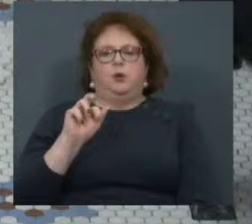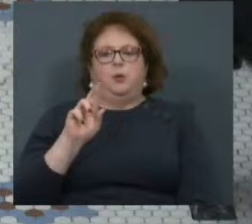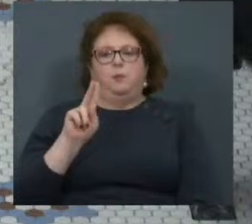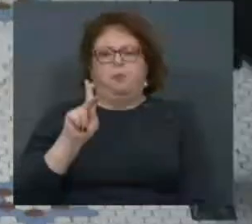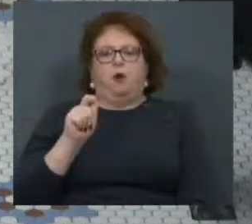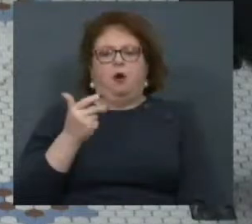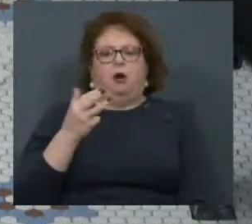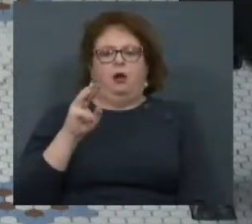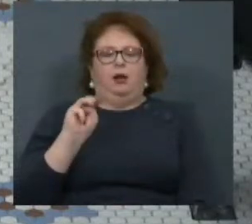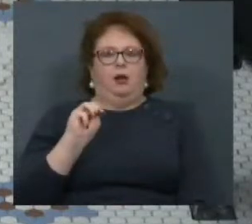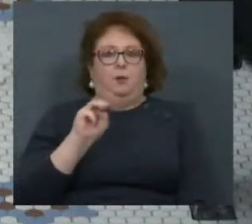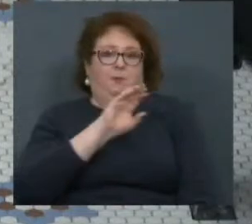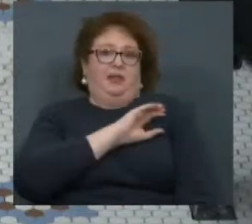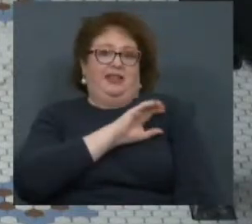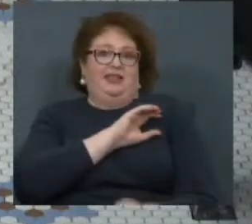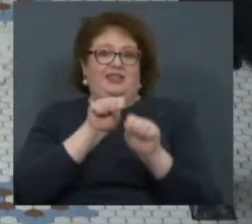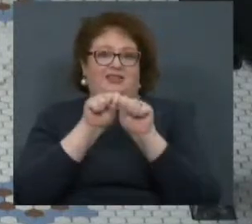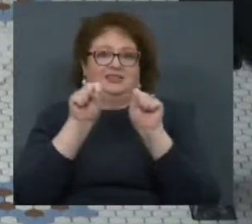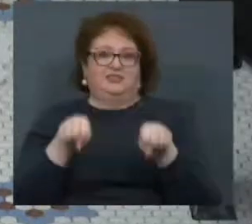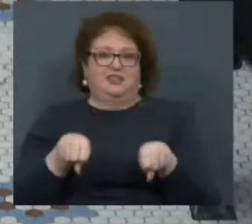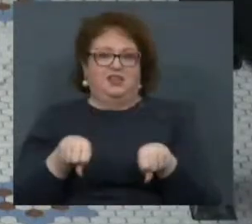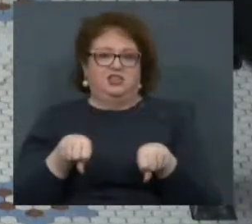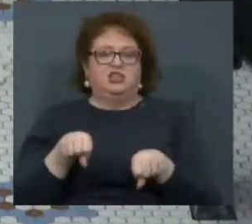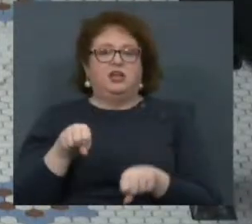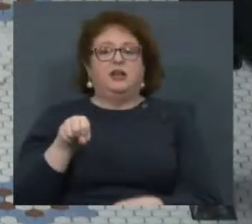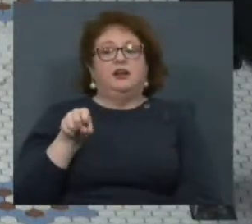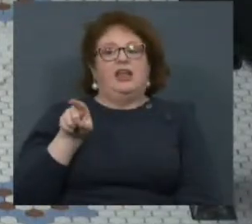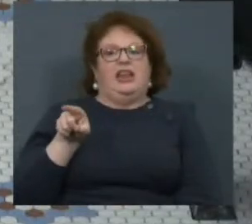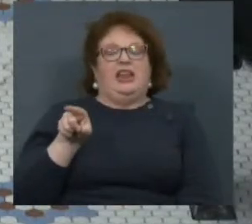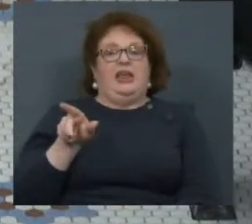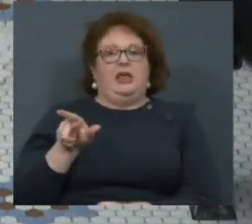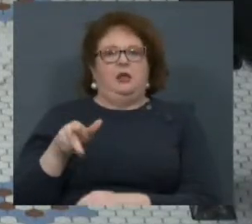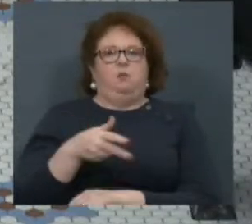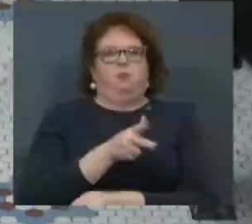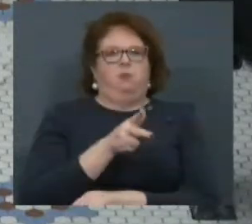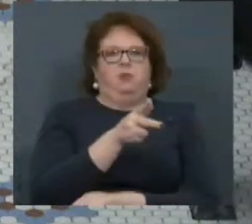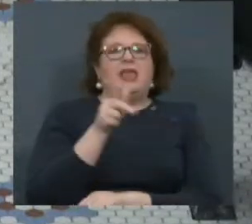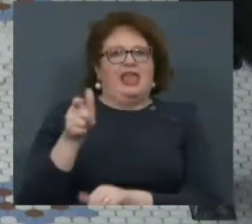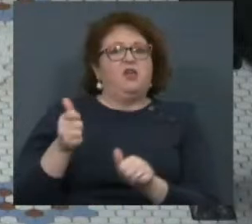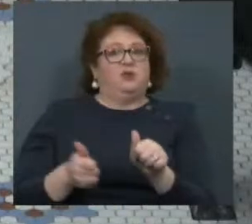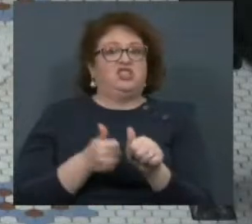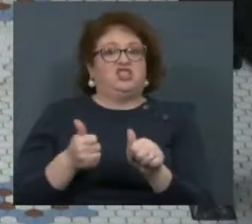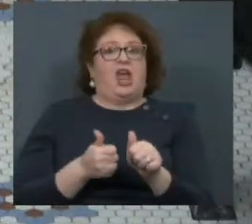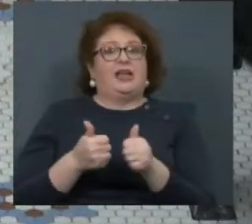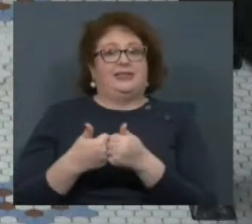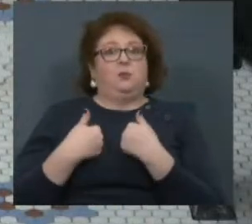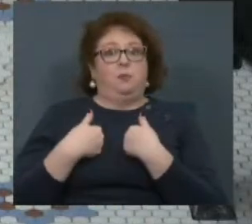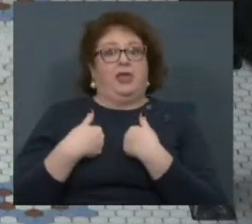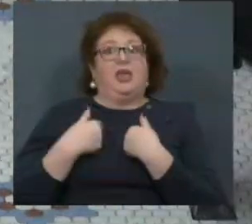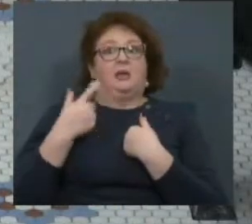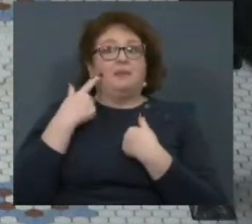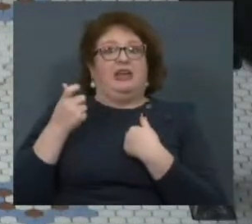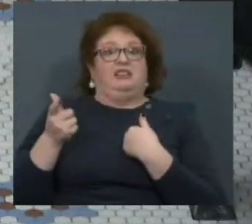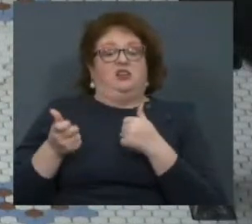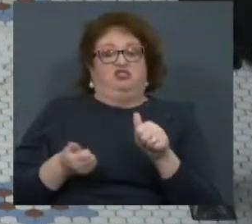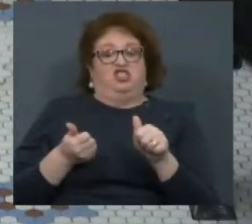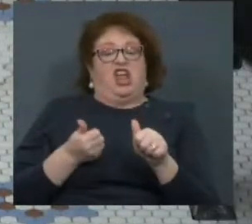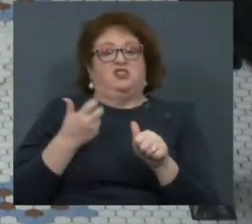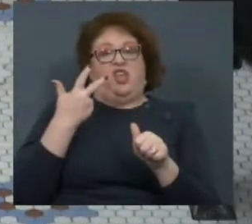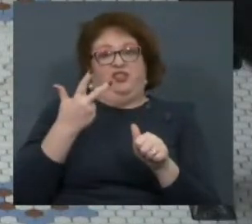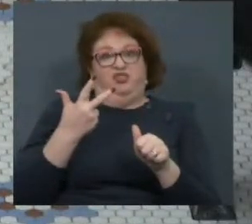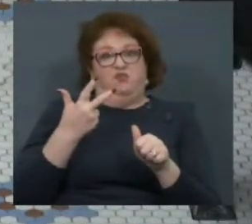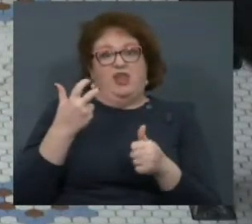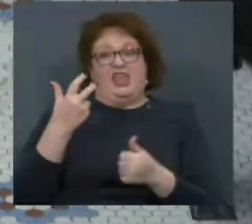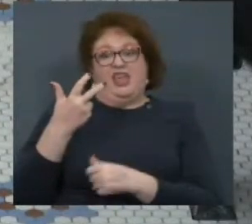station. He pulled away a few blocks away. He was absolutely chasing me with 3 guns in the car, because that's what were found in his